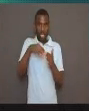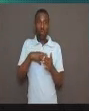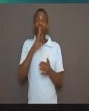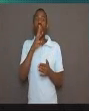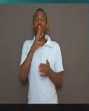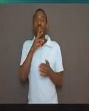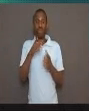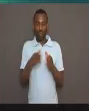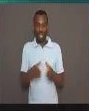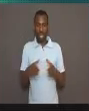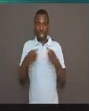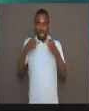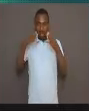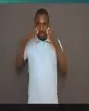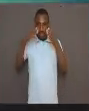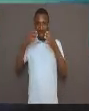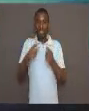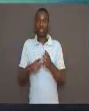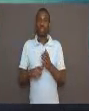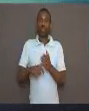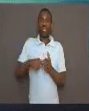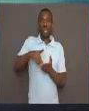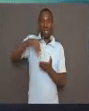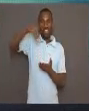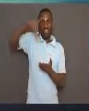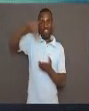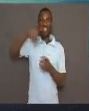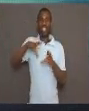This is called capillary action.